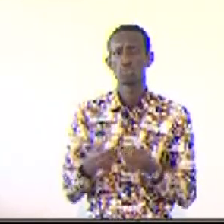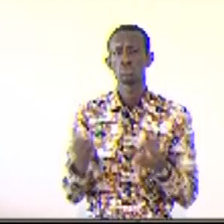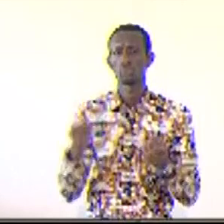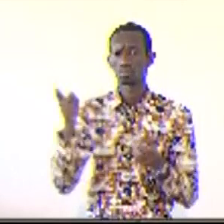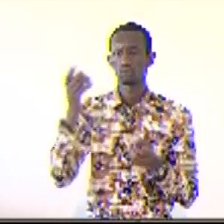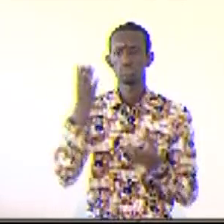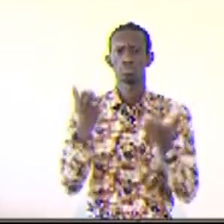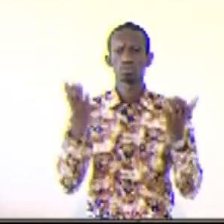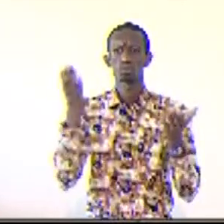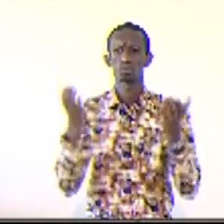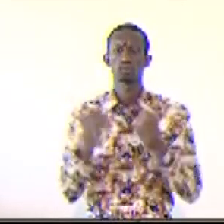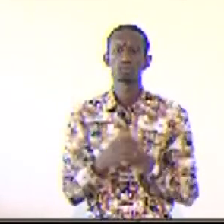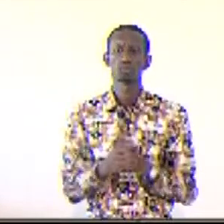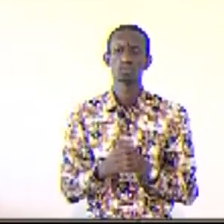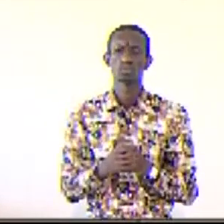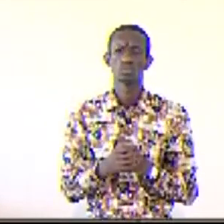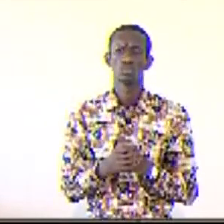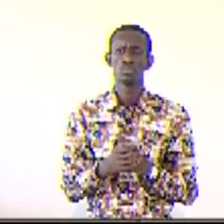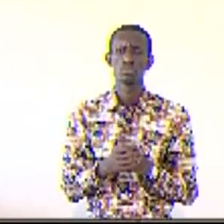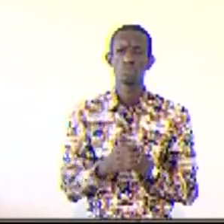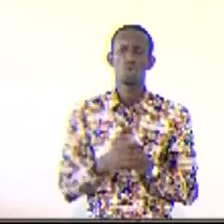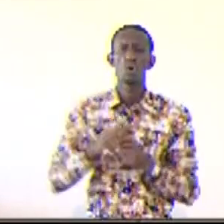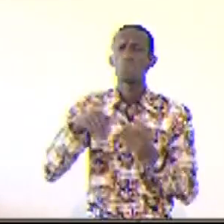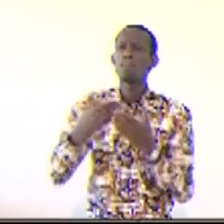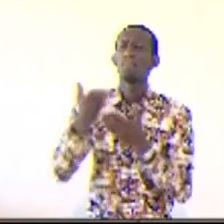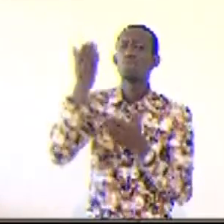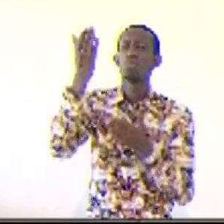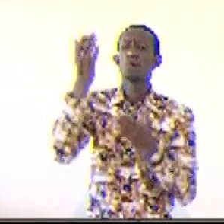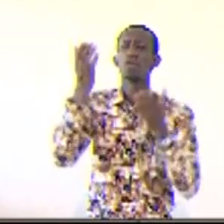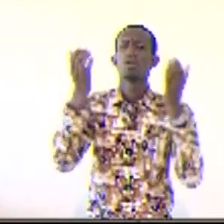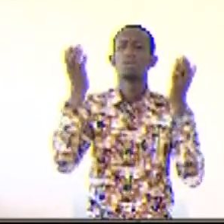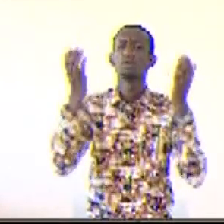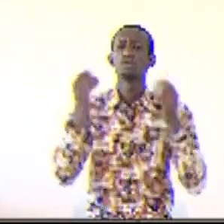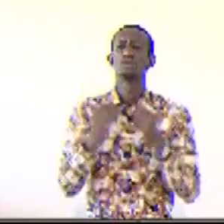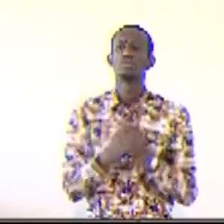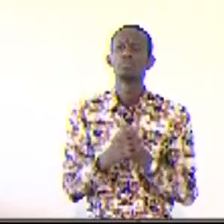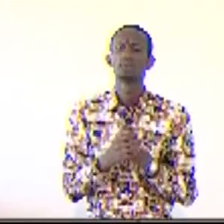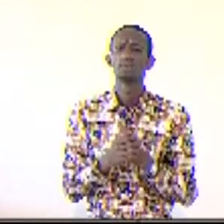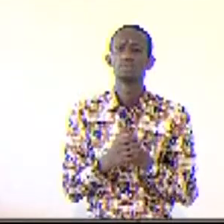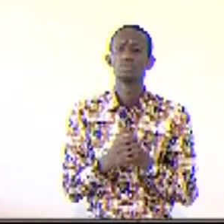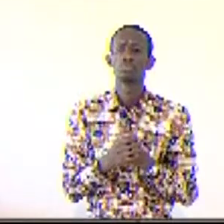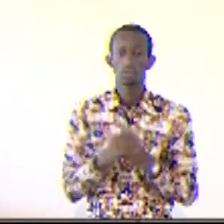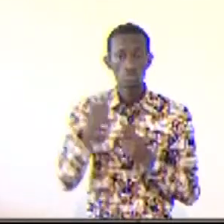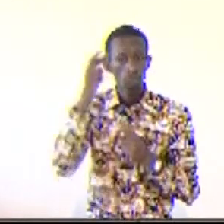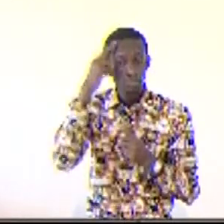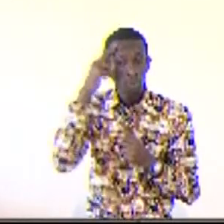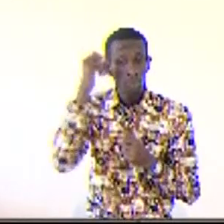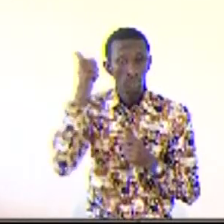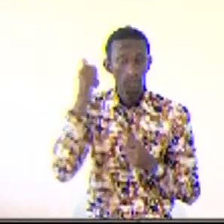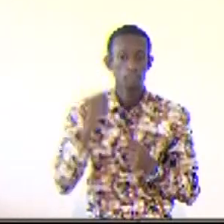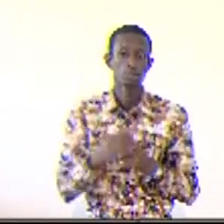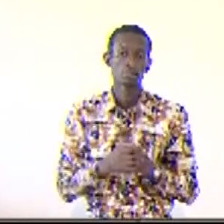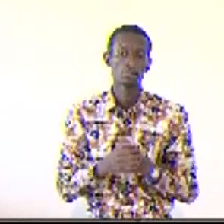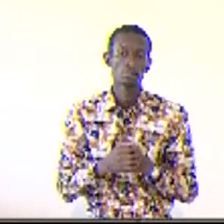solution. So here, there are more particles. If you remember very well, I said reactions take place by chance.